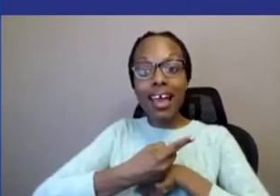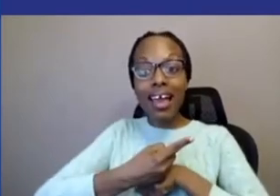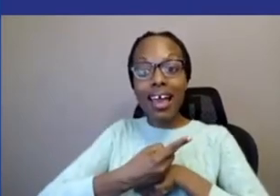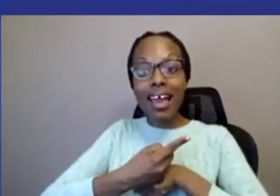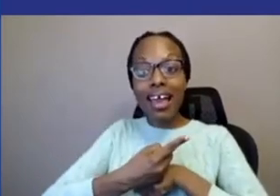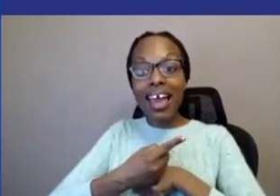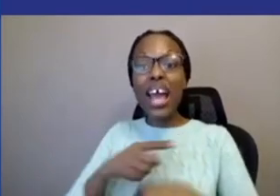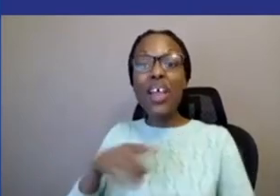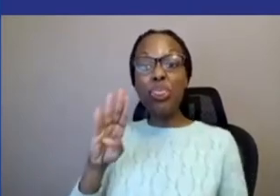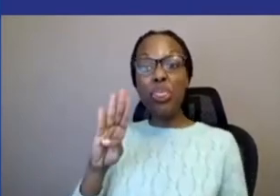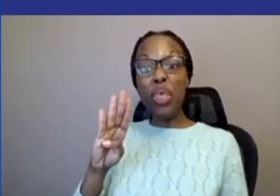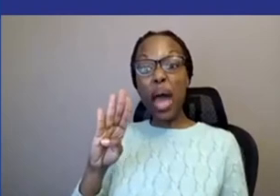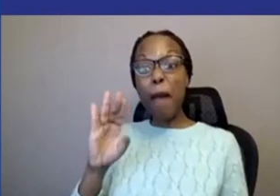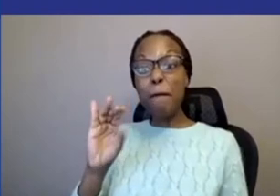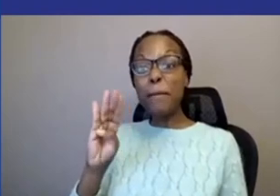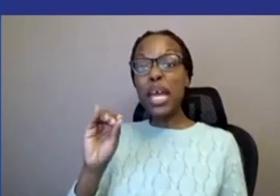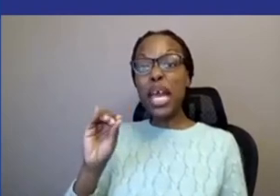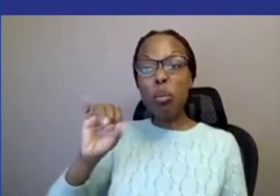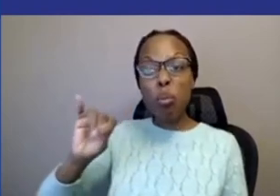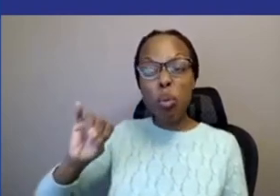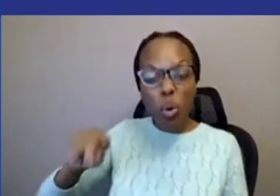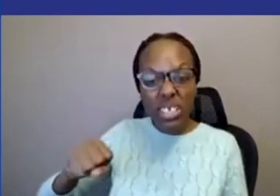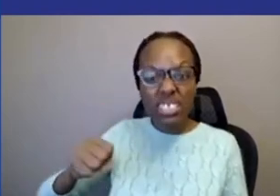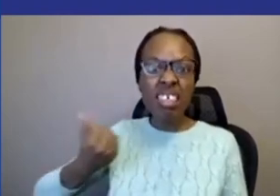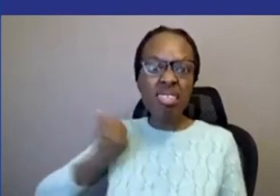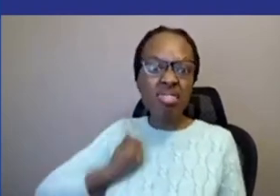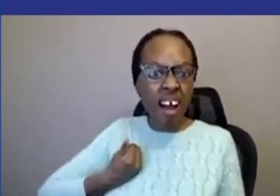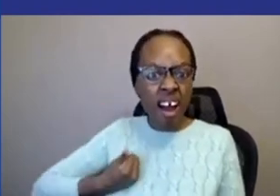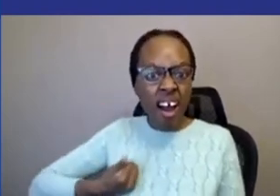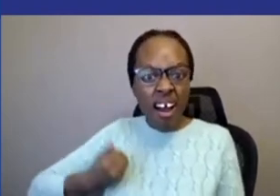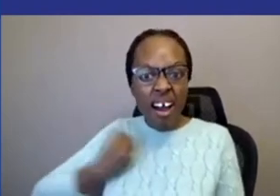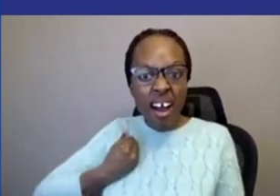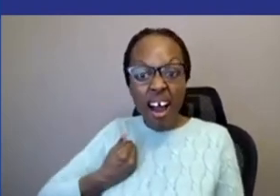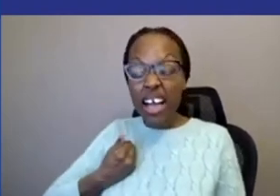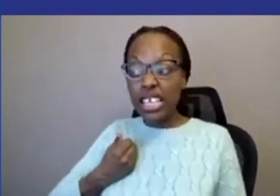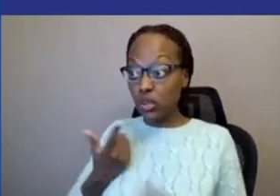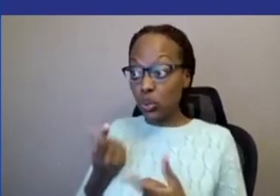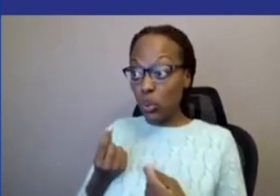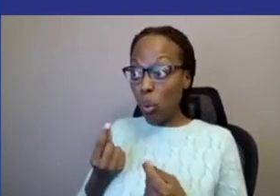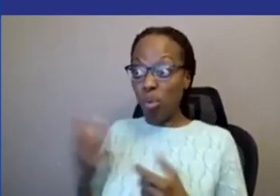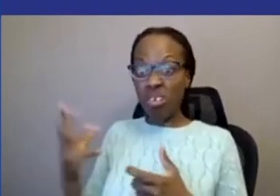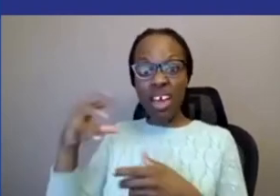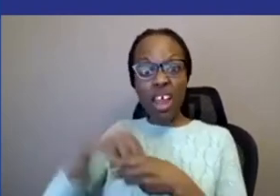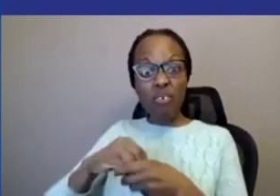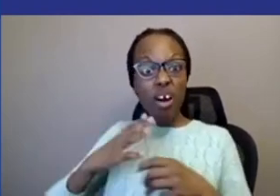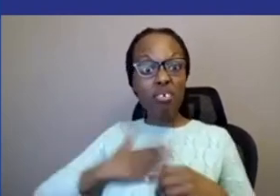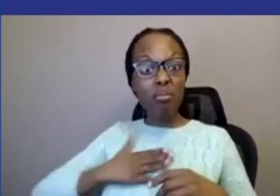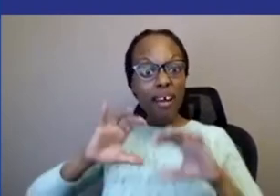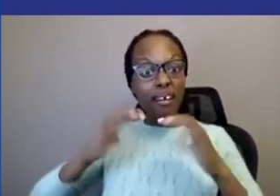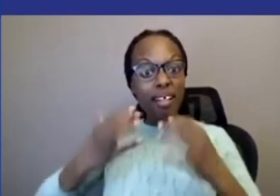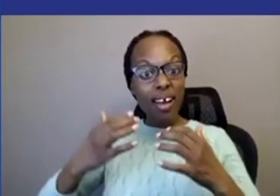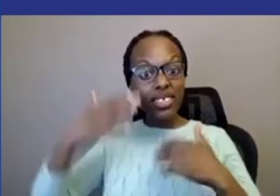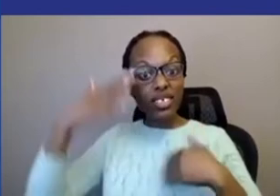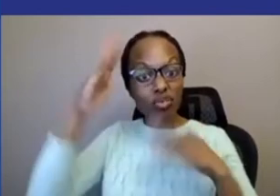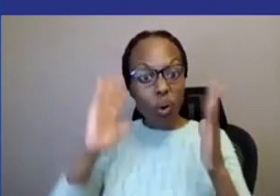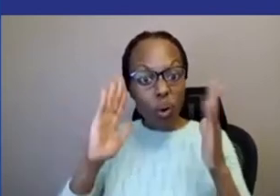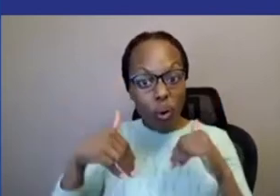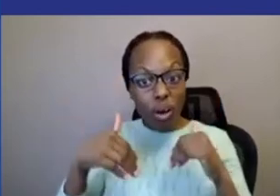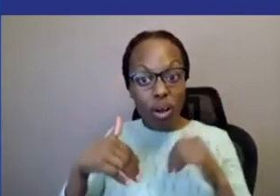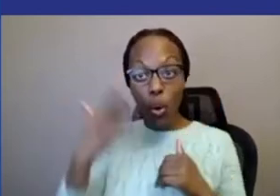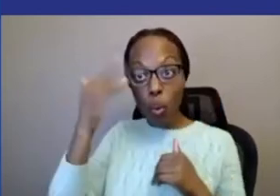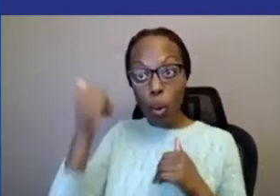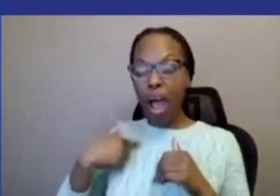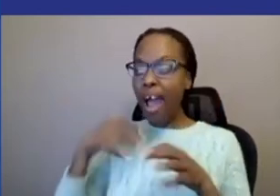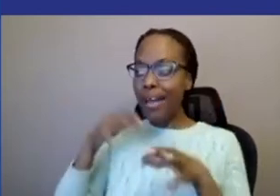of the hip-hop, of the thugs, from the whateverers, were taking Vogue with me because I explained to them, this is not necessarily a